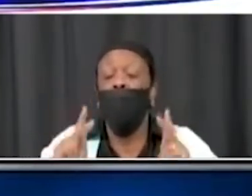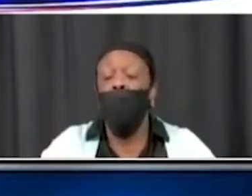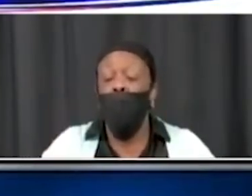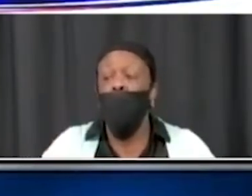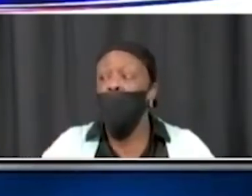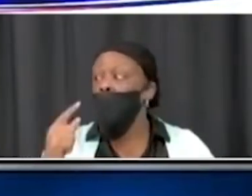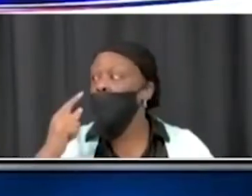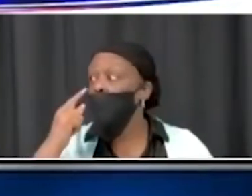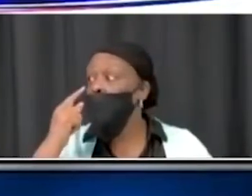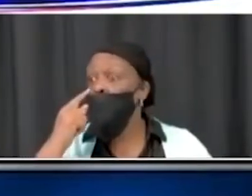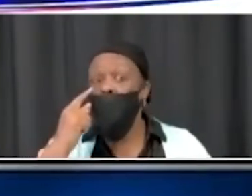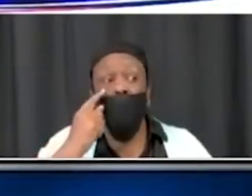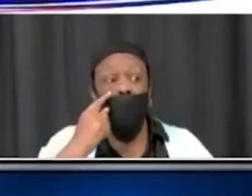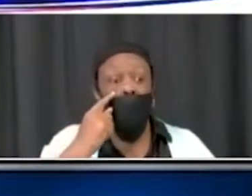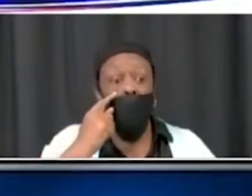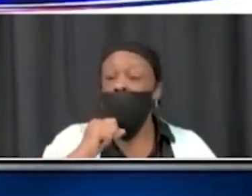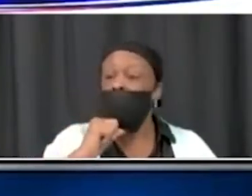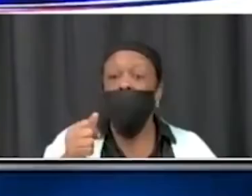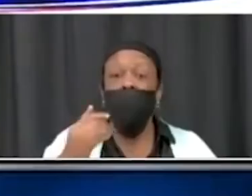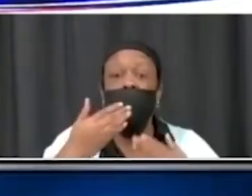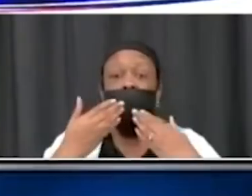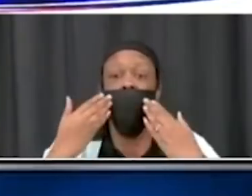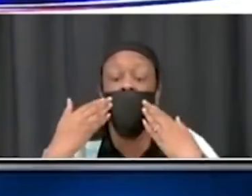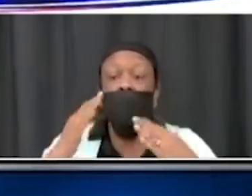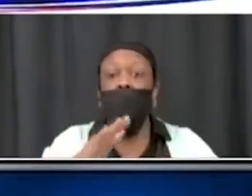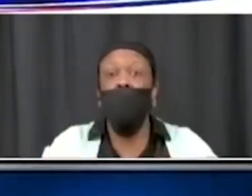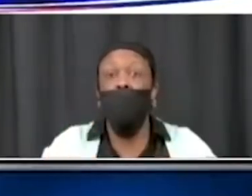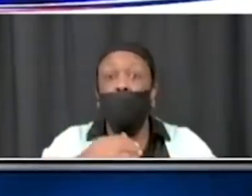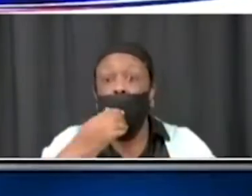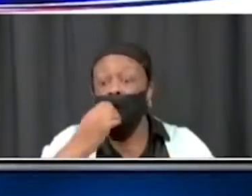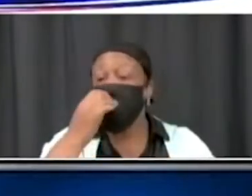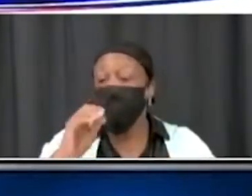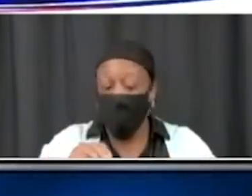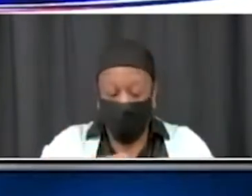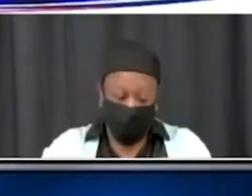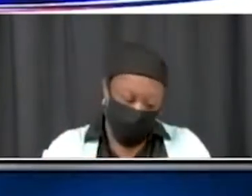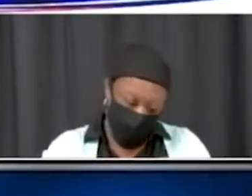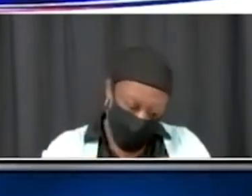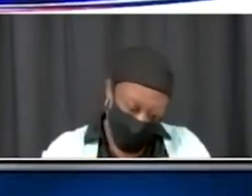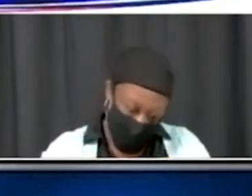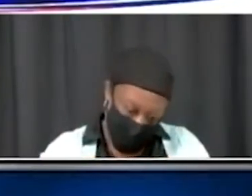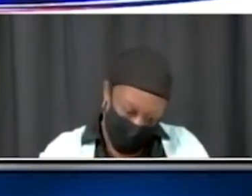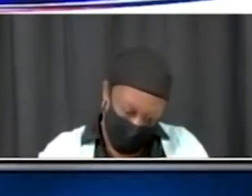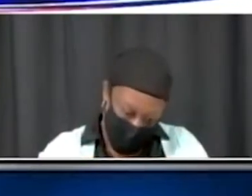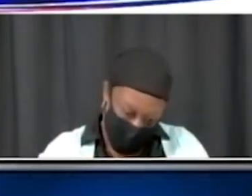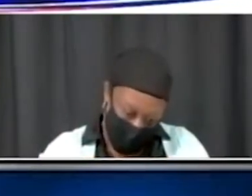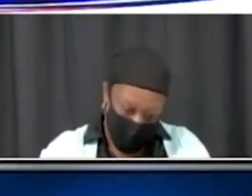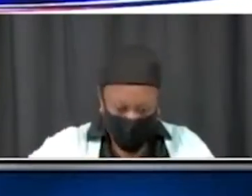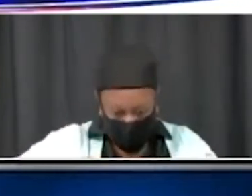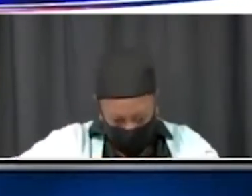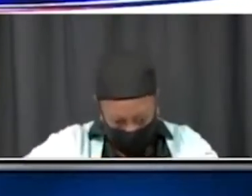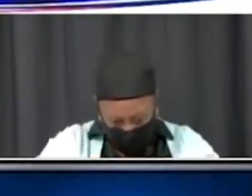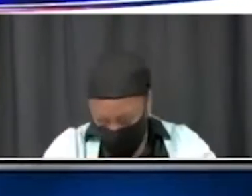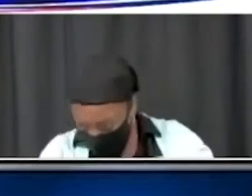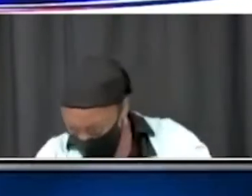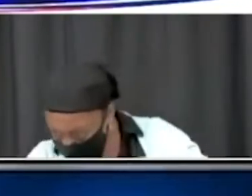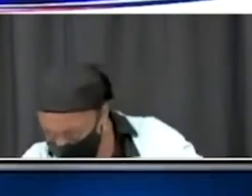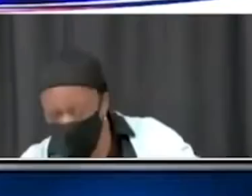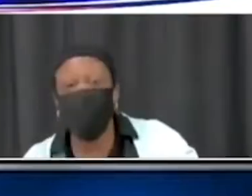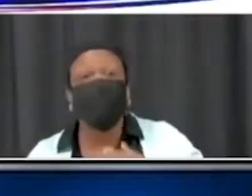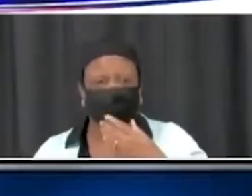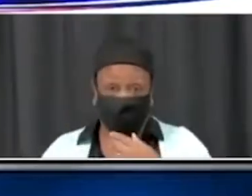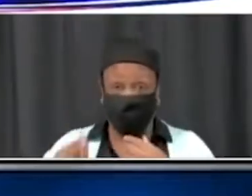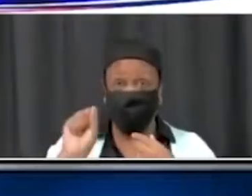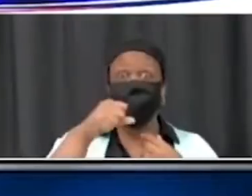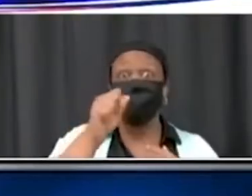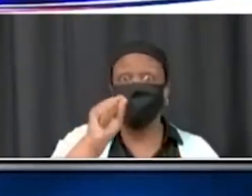liable to be ticketed for any breach of these protocols that I've just outlined. If your passenger bus is carrying more than